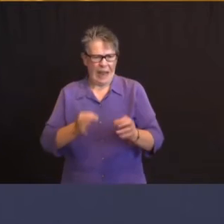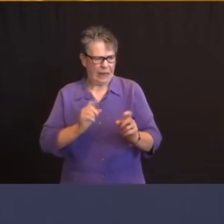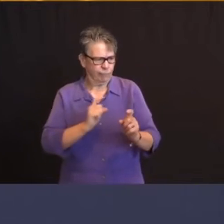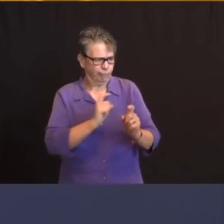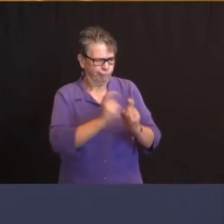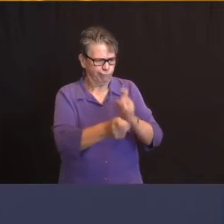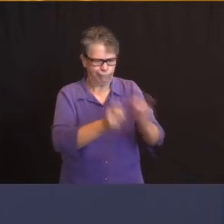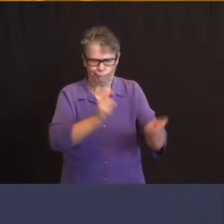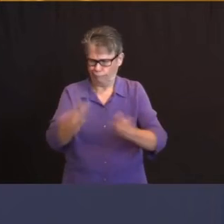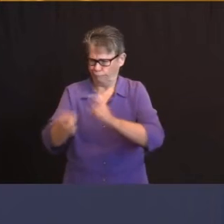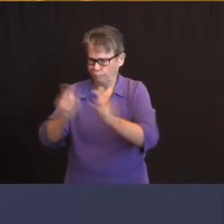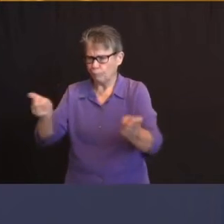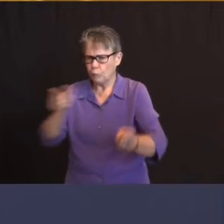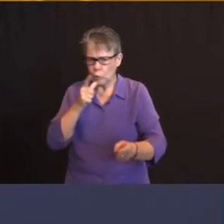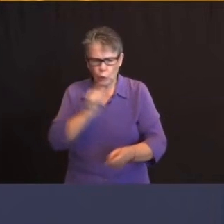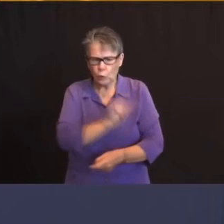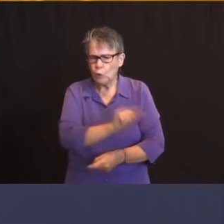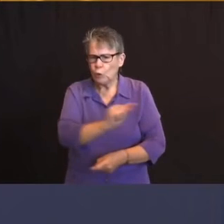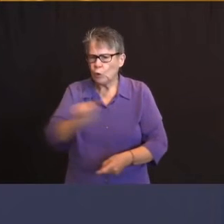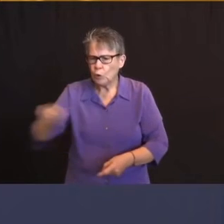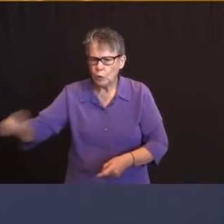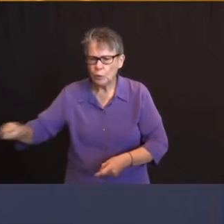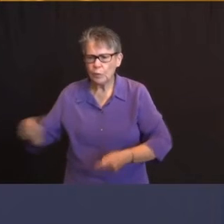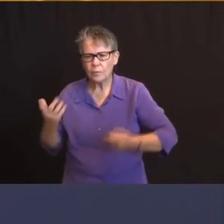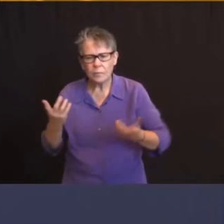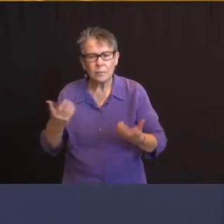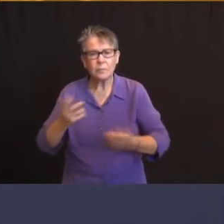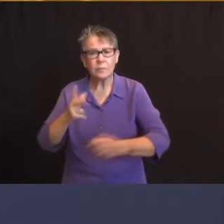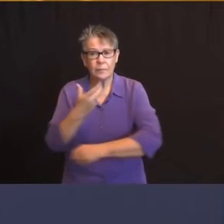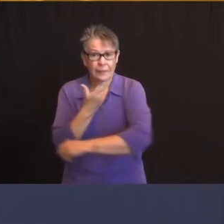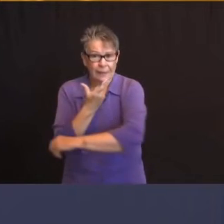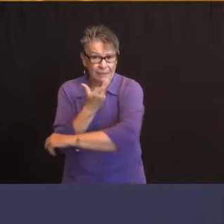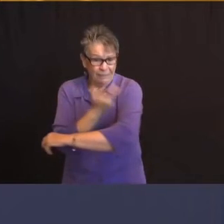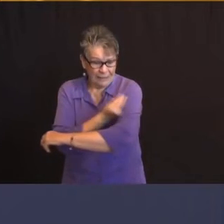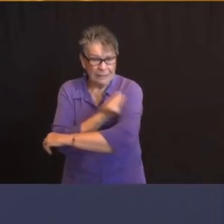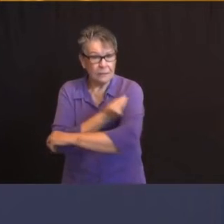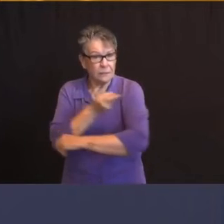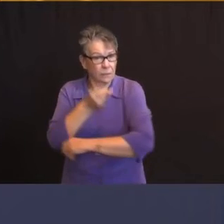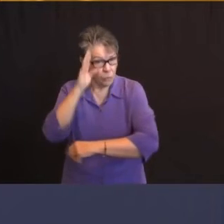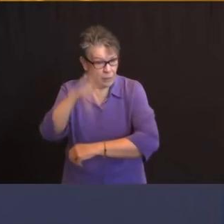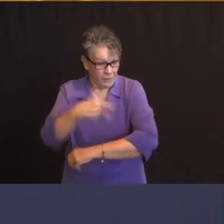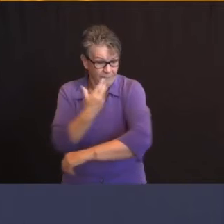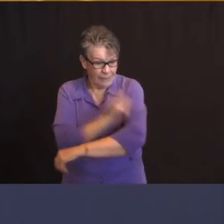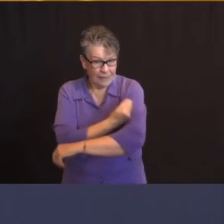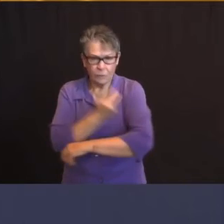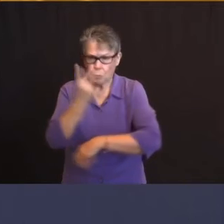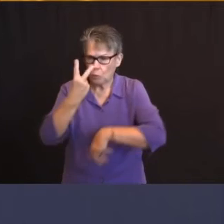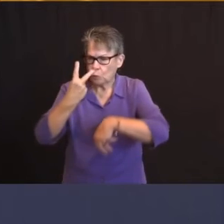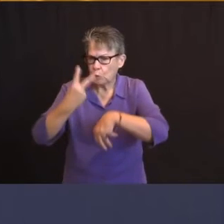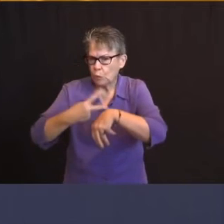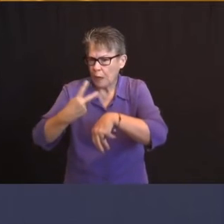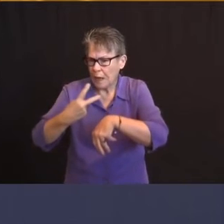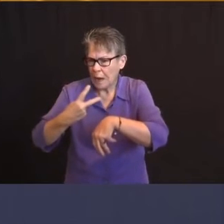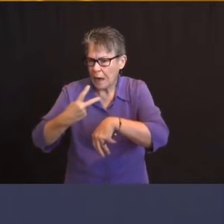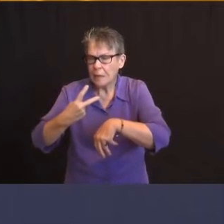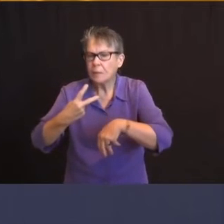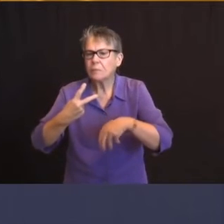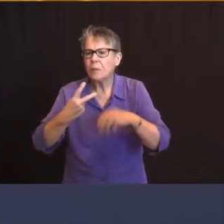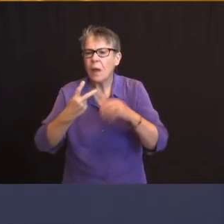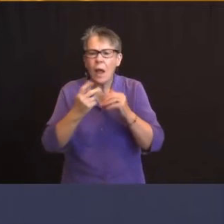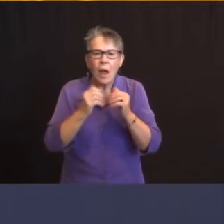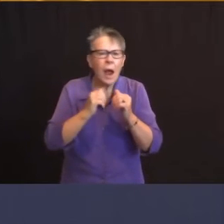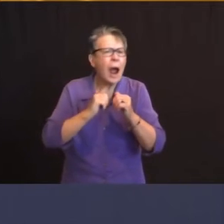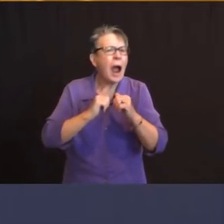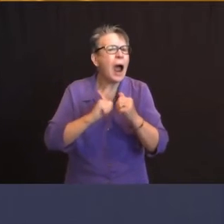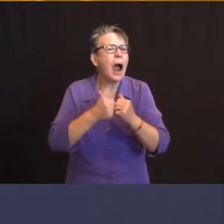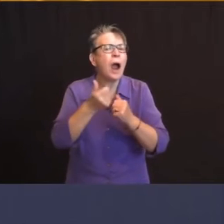between each dose. Who's monitoring who gets the second dose and how that's worked out? And you've said often about kicking the tires in the